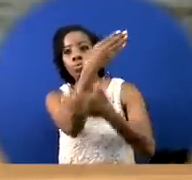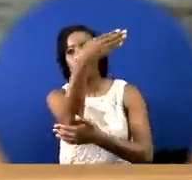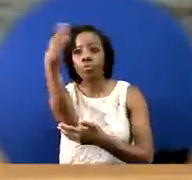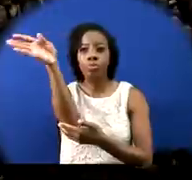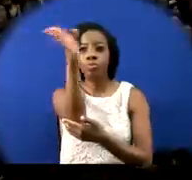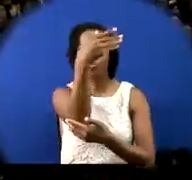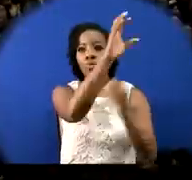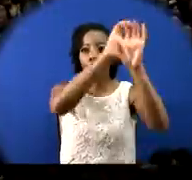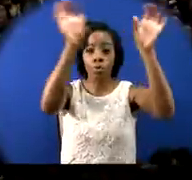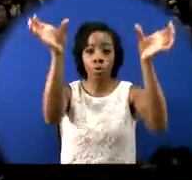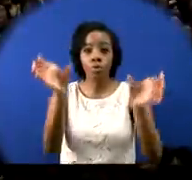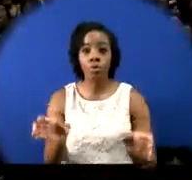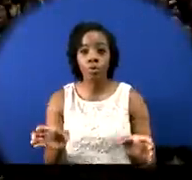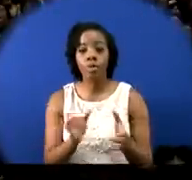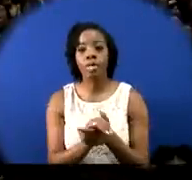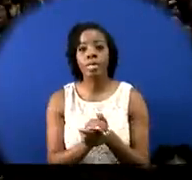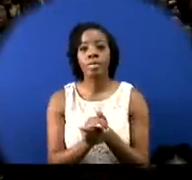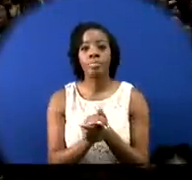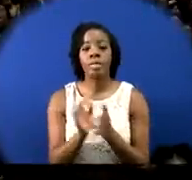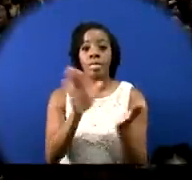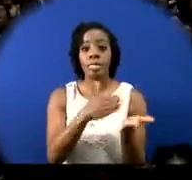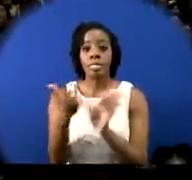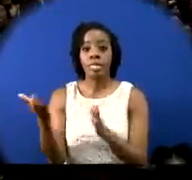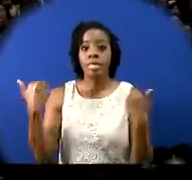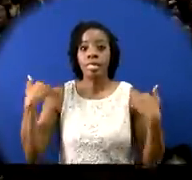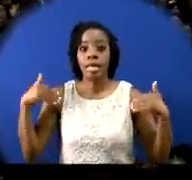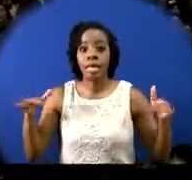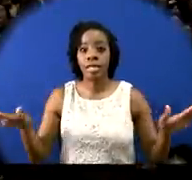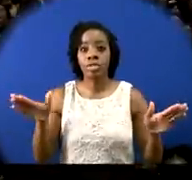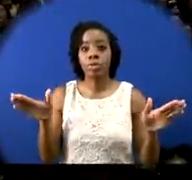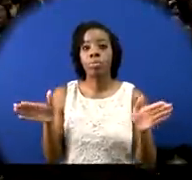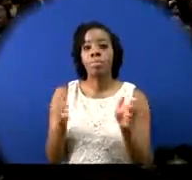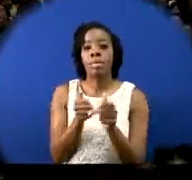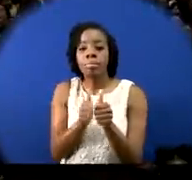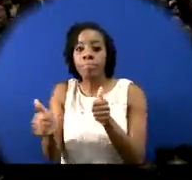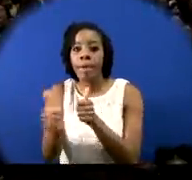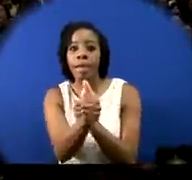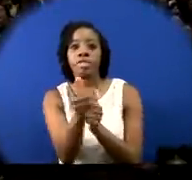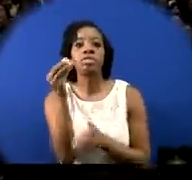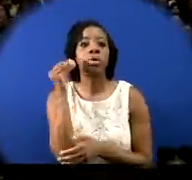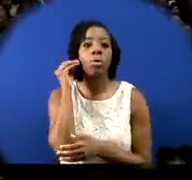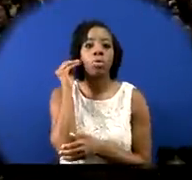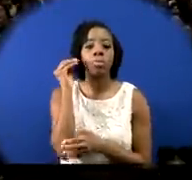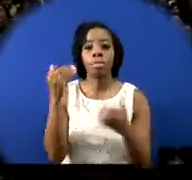that night the death angel passed over every house that had some blood on it.